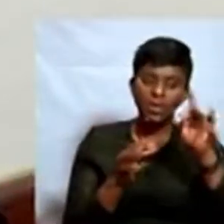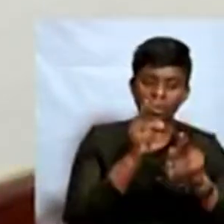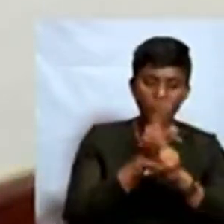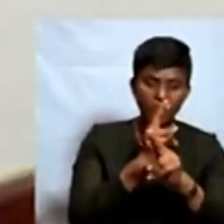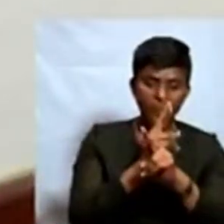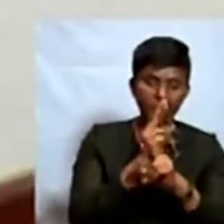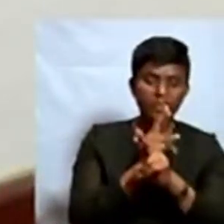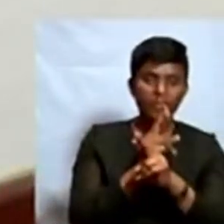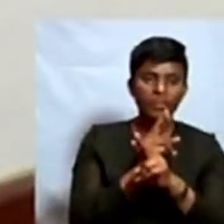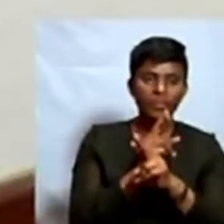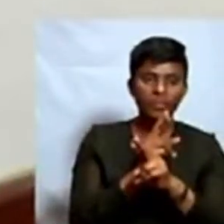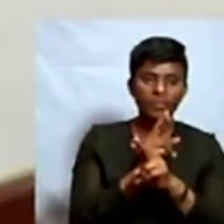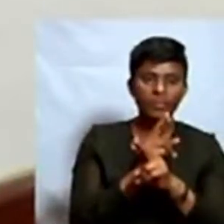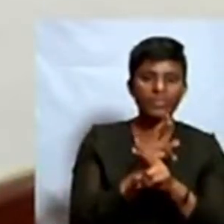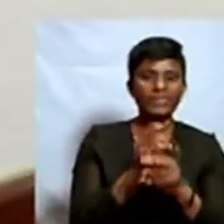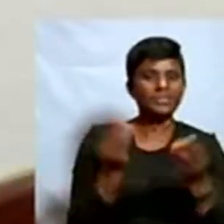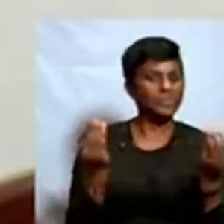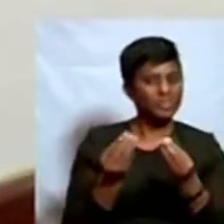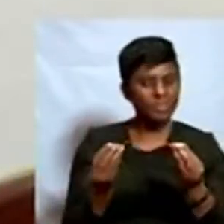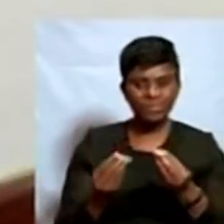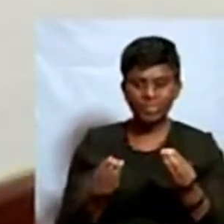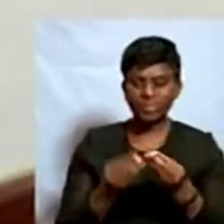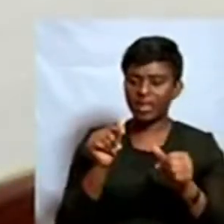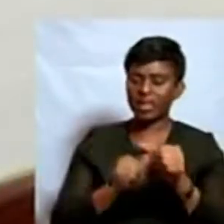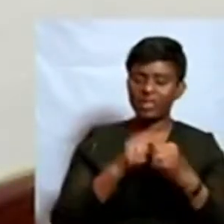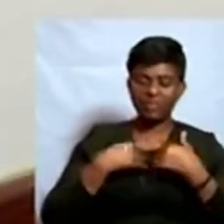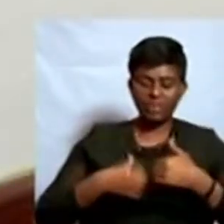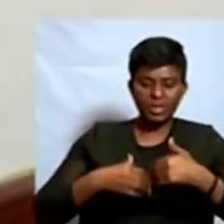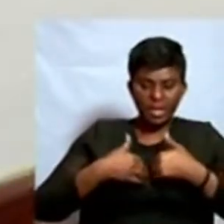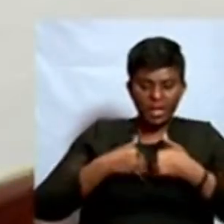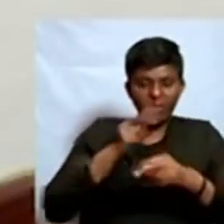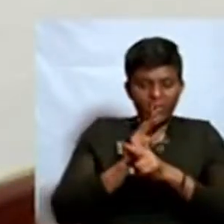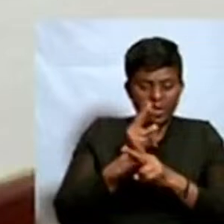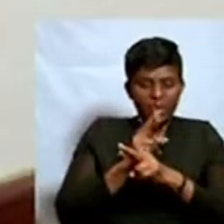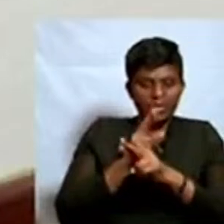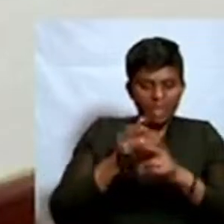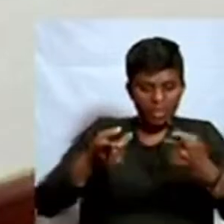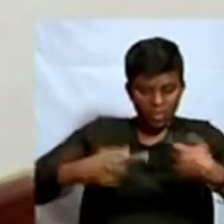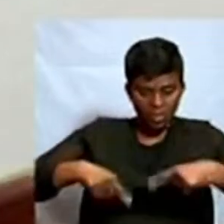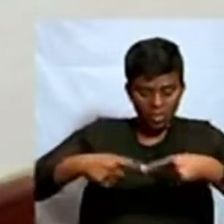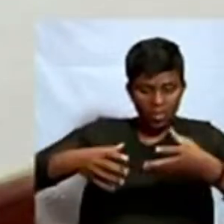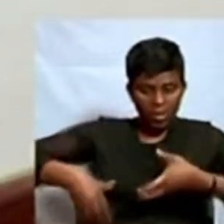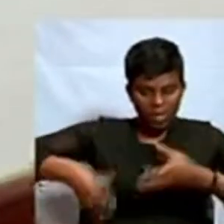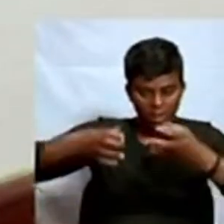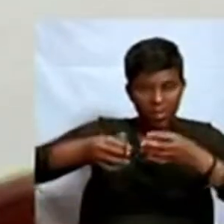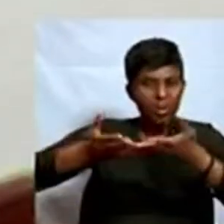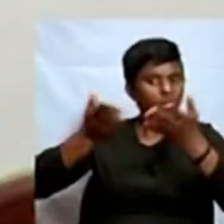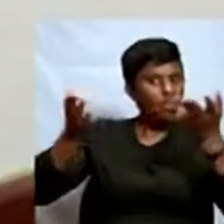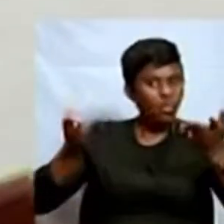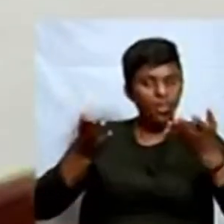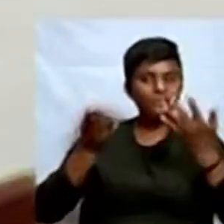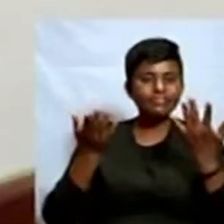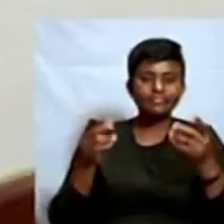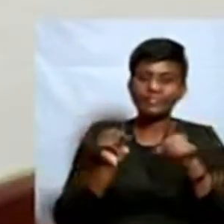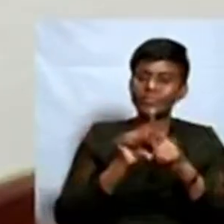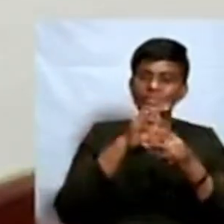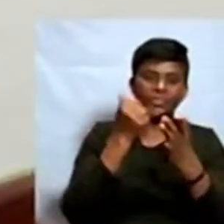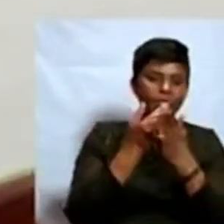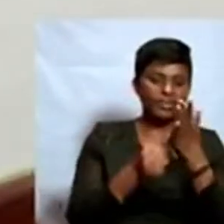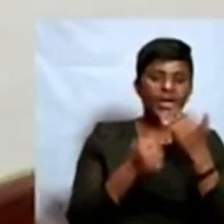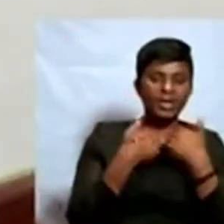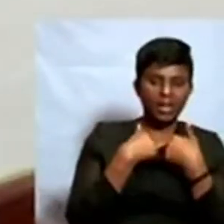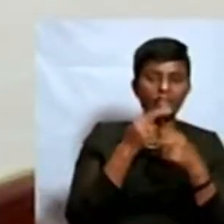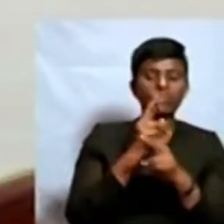been fragmented here. Everybody has the right to take local passengers. Every airline and almost all airlines have the